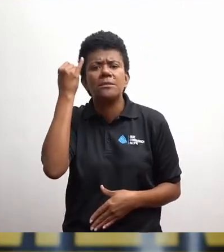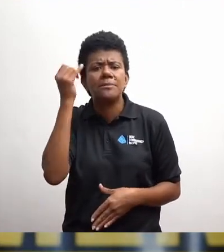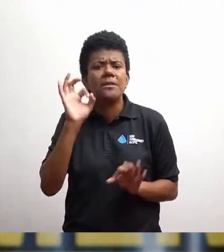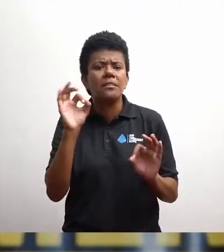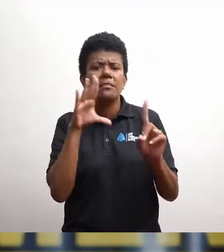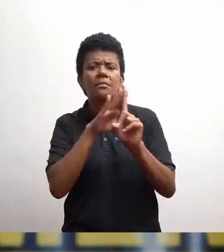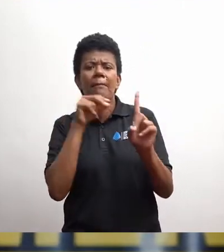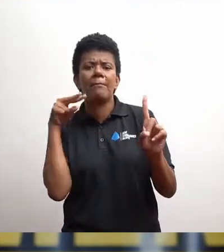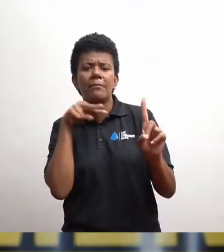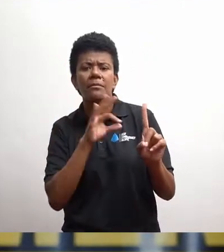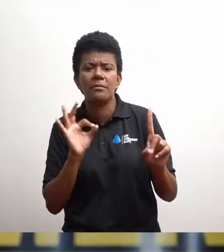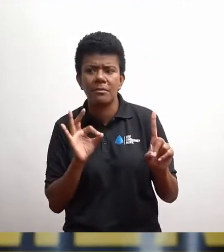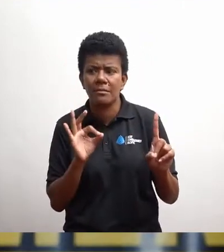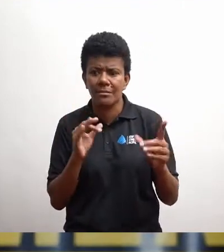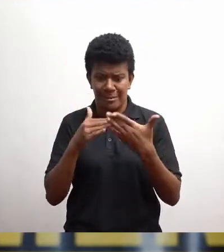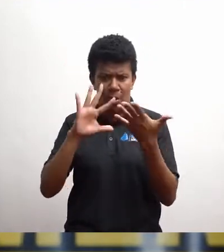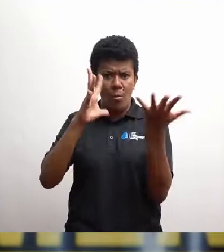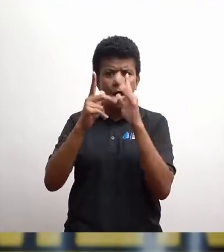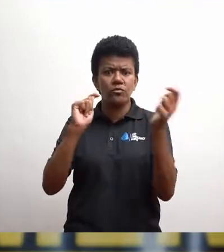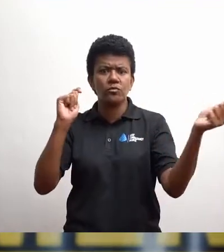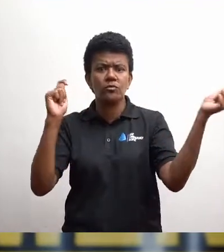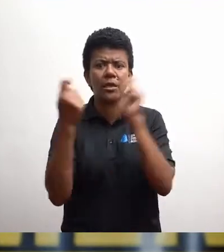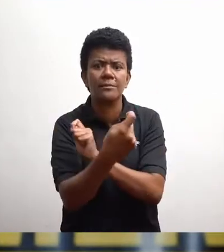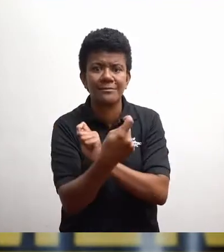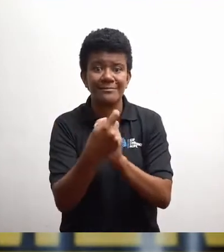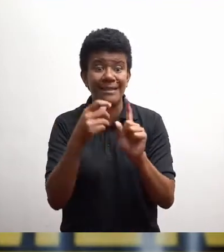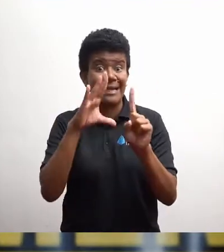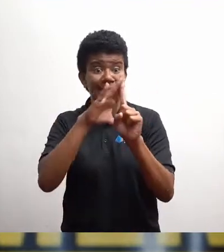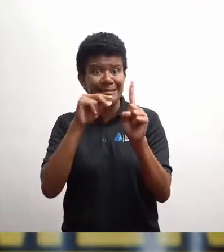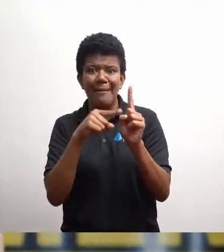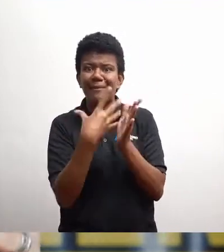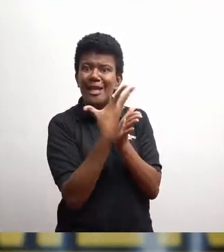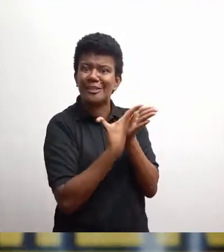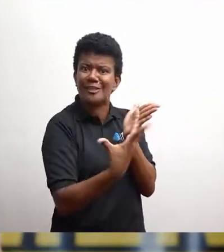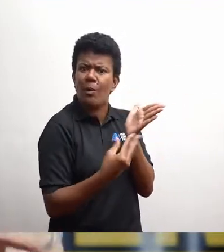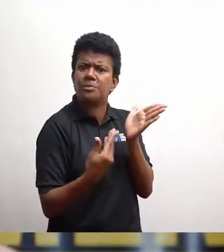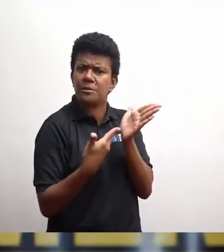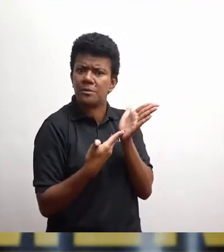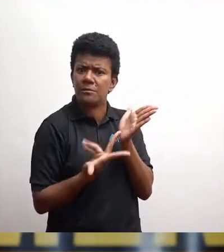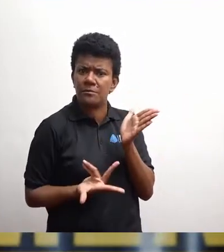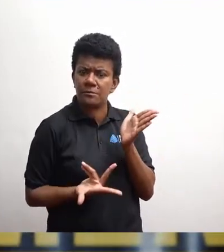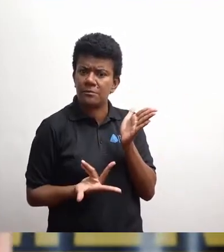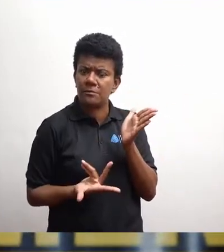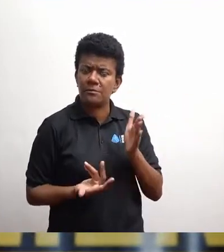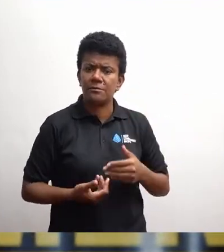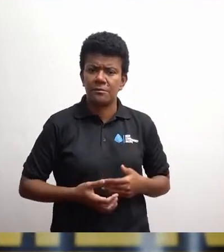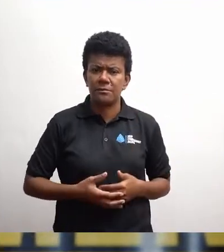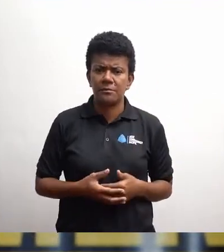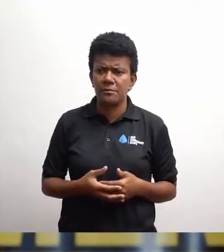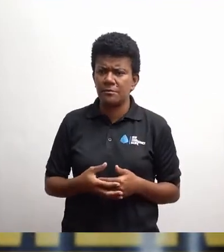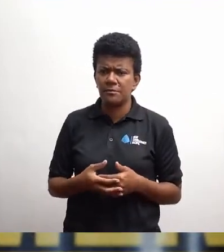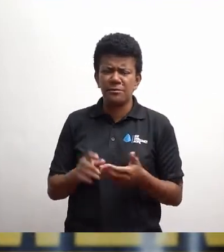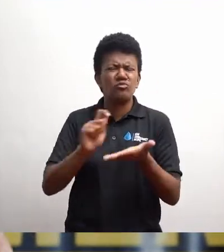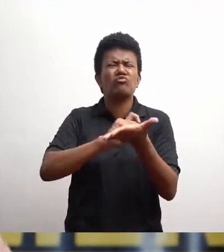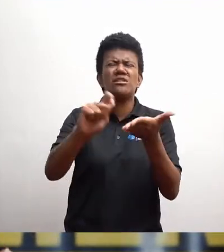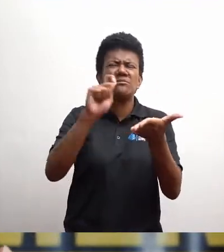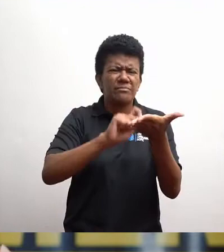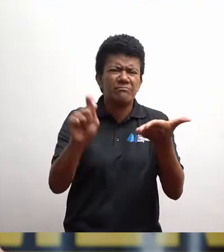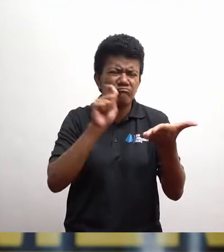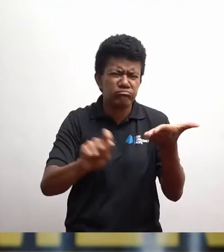instance, SOGIESC. So there are many issues that are further codified as time goes on, but they are